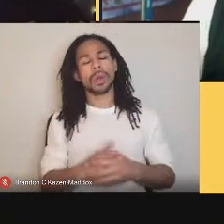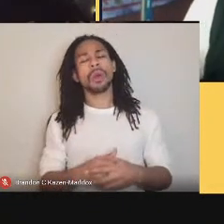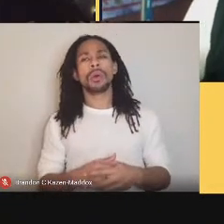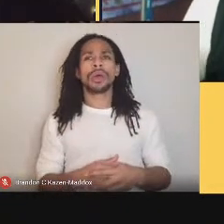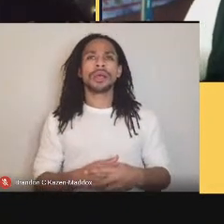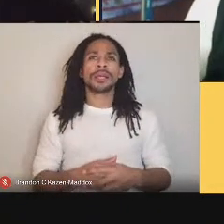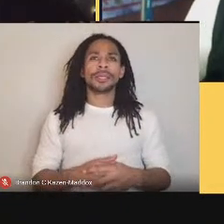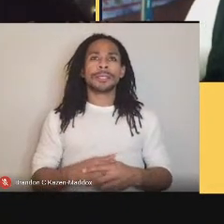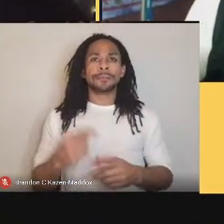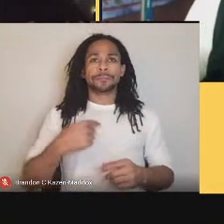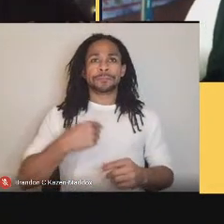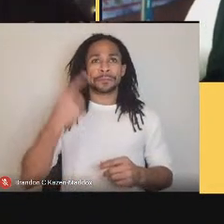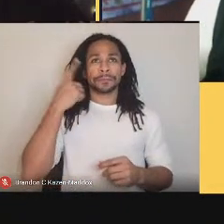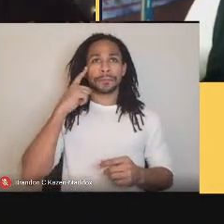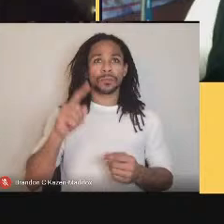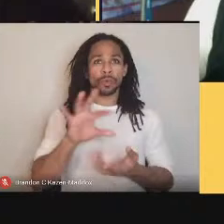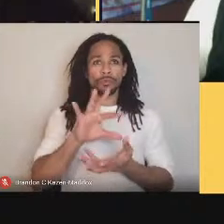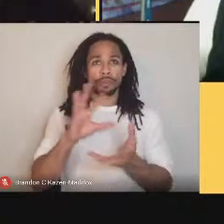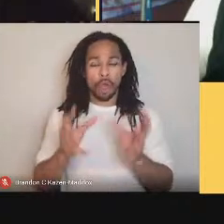So I think overall